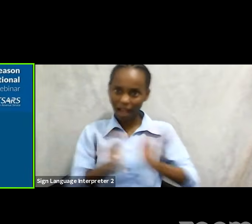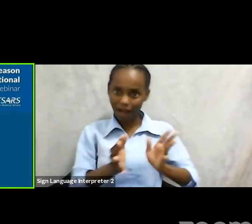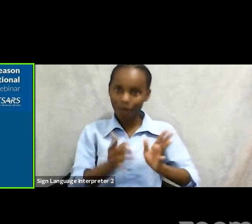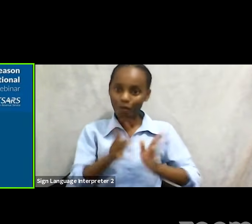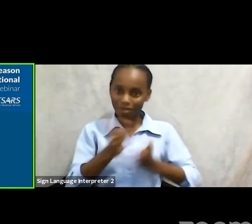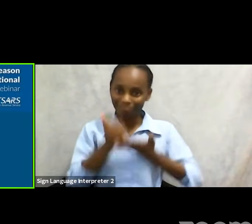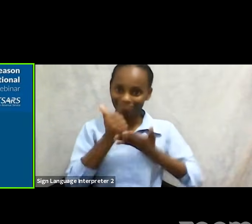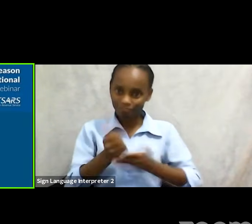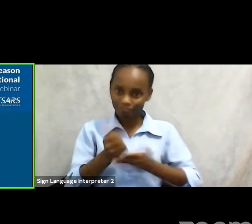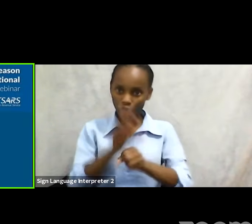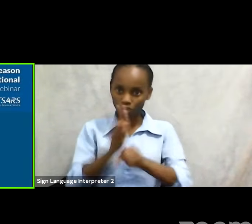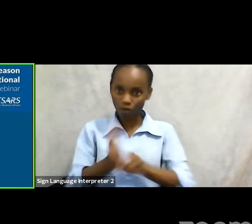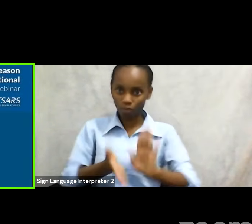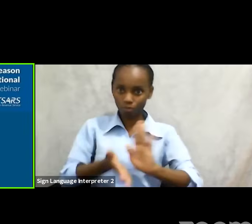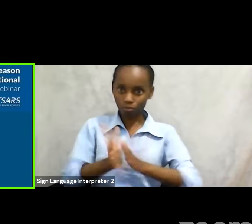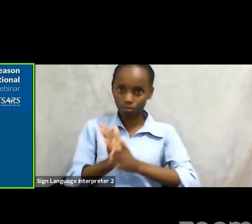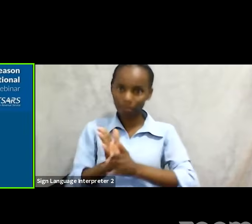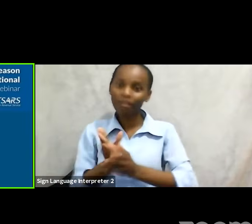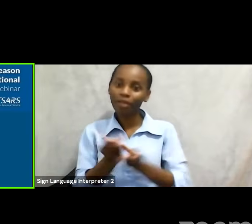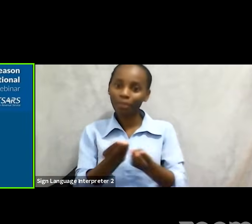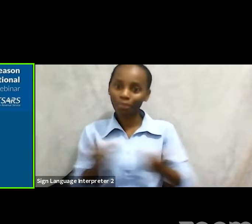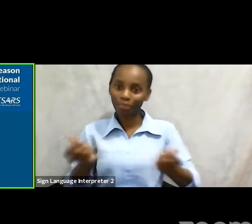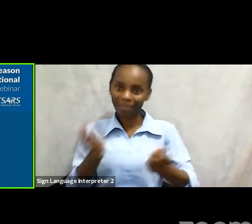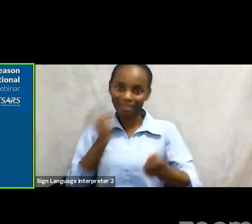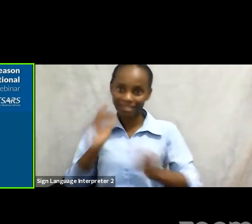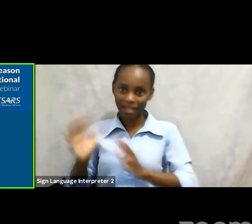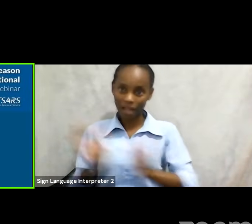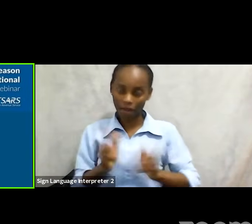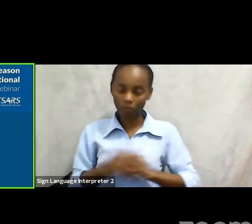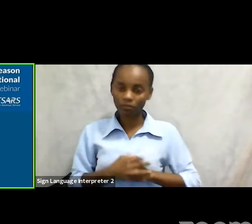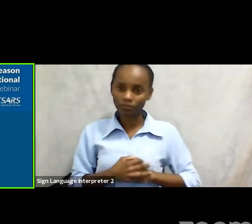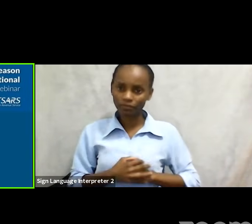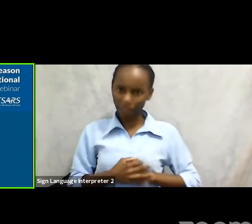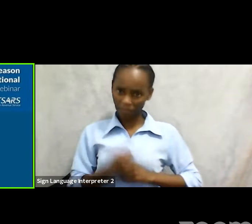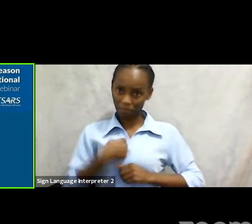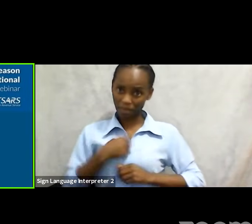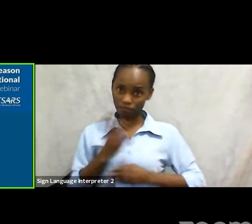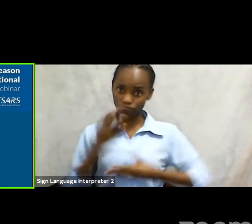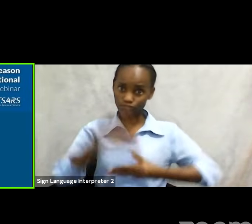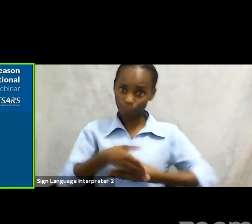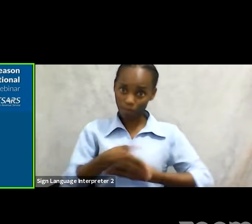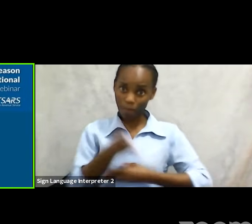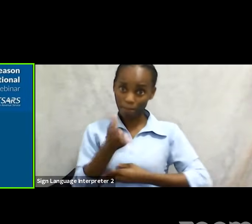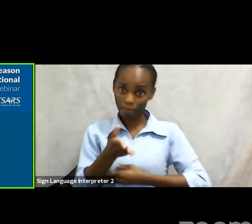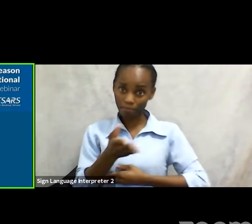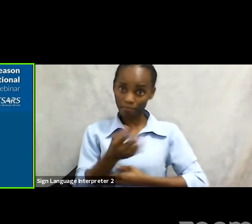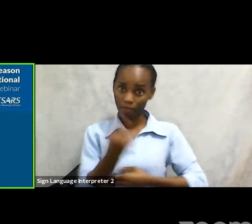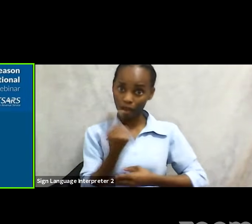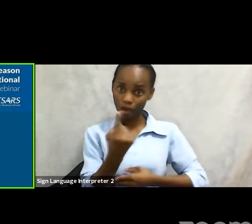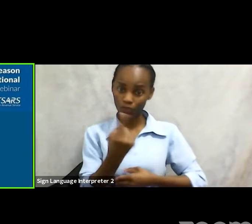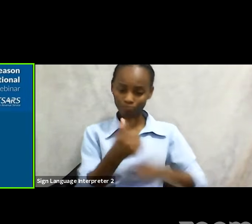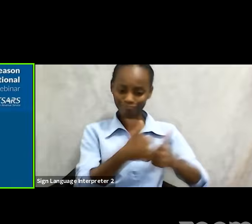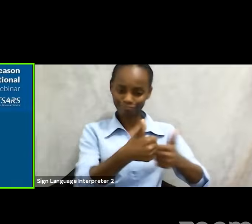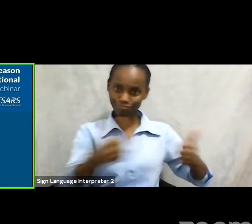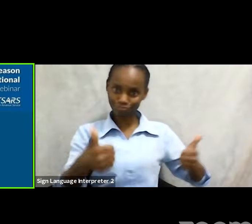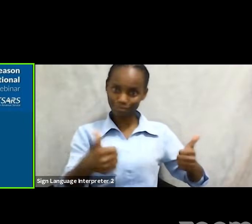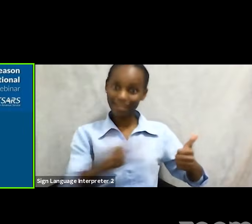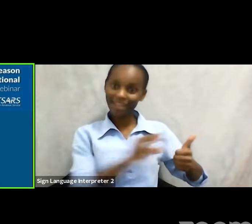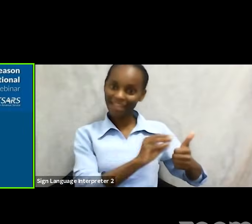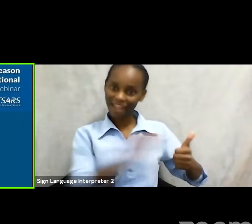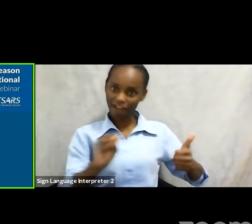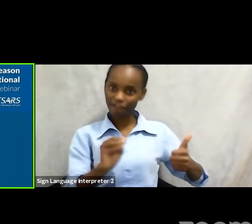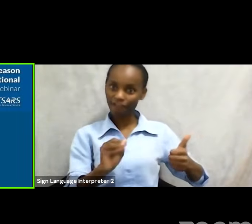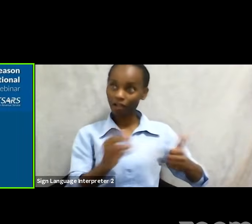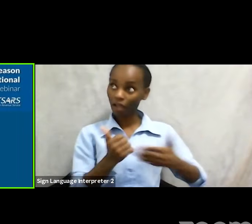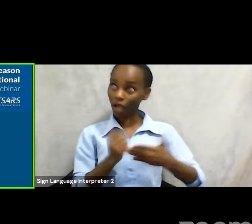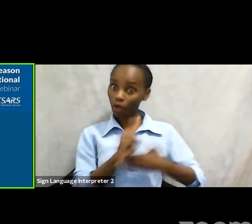of service ambassadors who will be going through the question and giving you the answers for. I will introduce